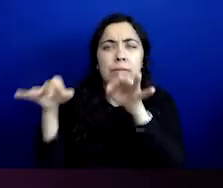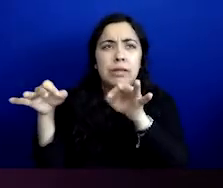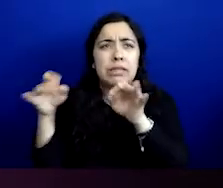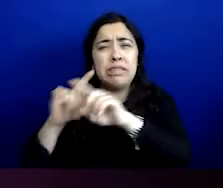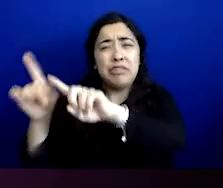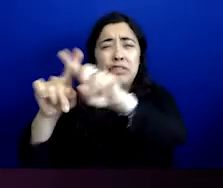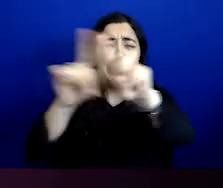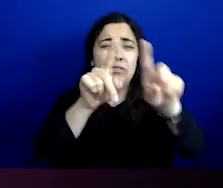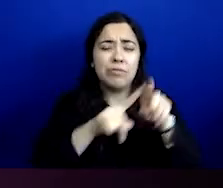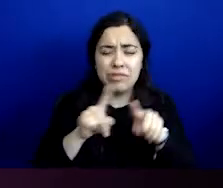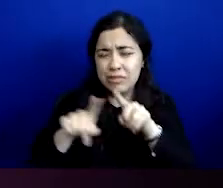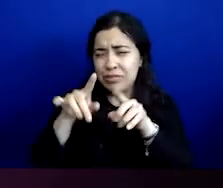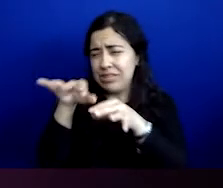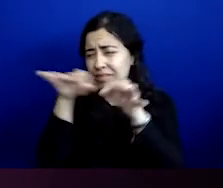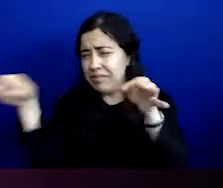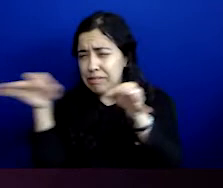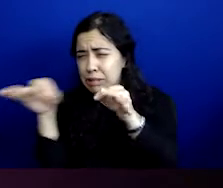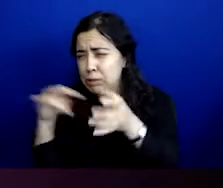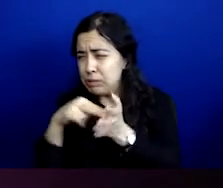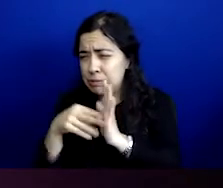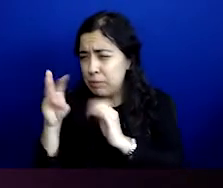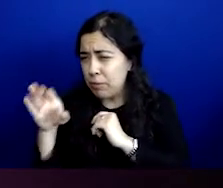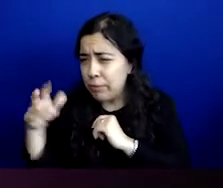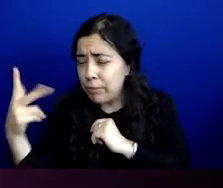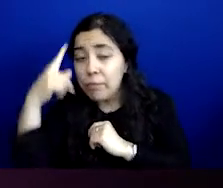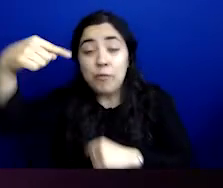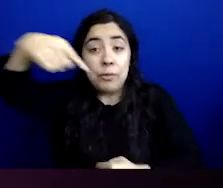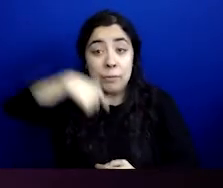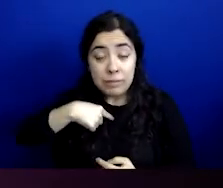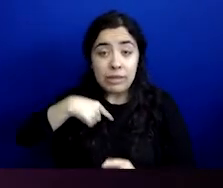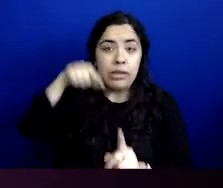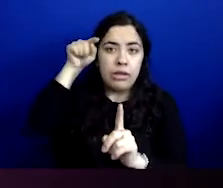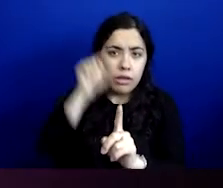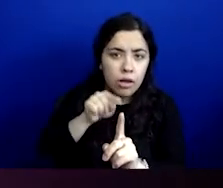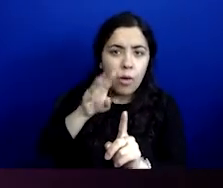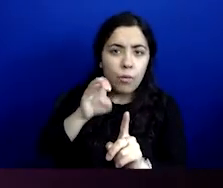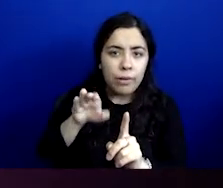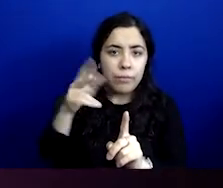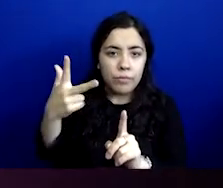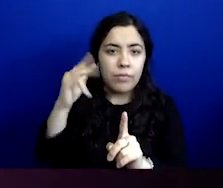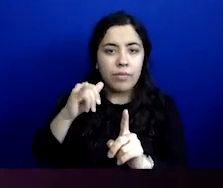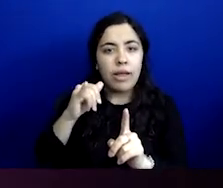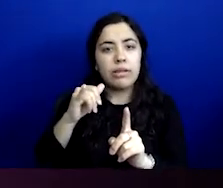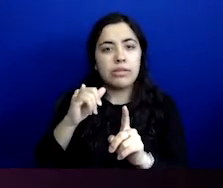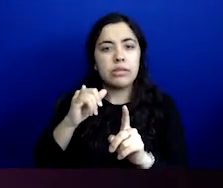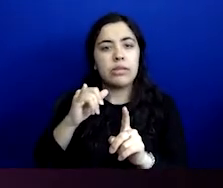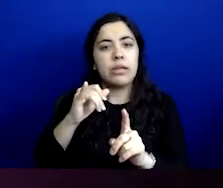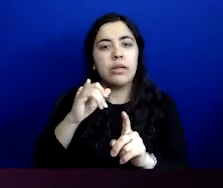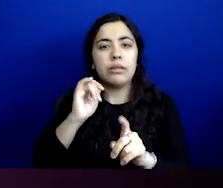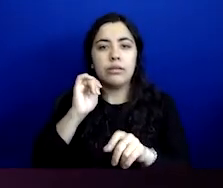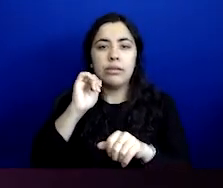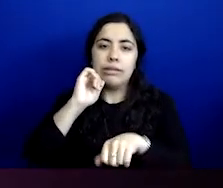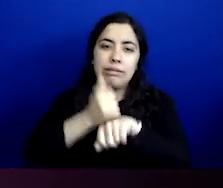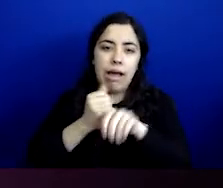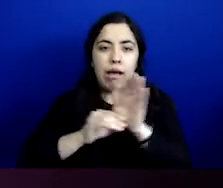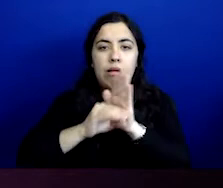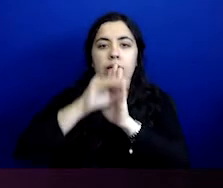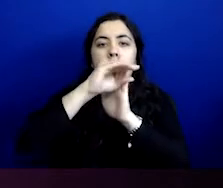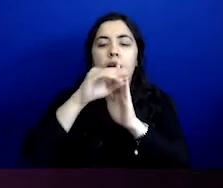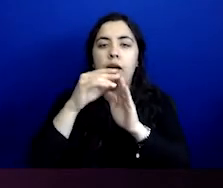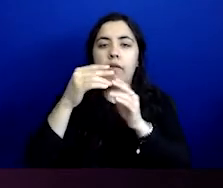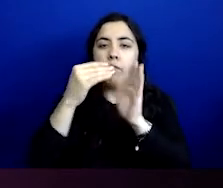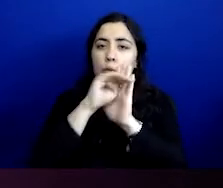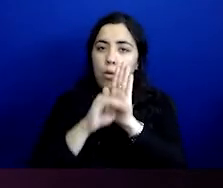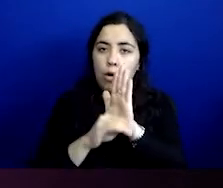and definitions, but to me, the core of what Web3 is that it's the stack of protocols that enable fully decentralized